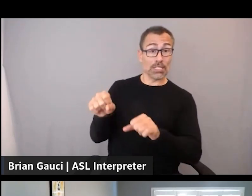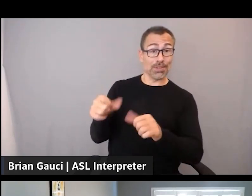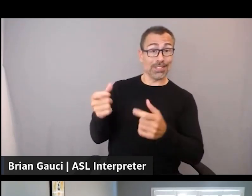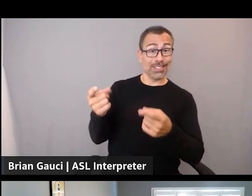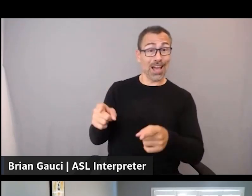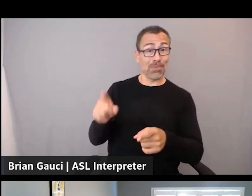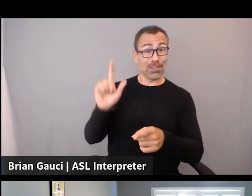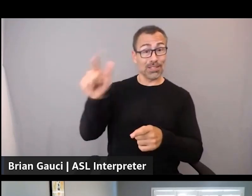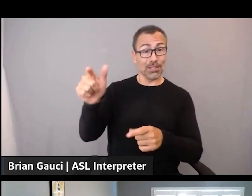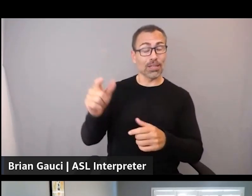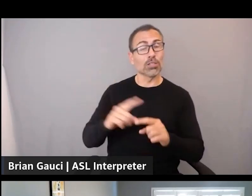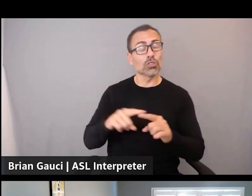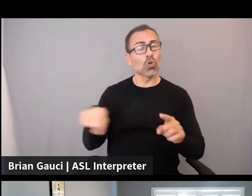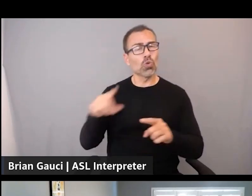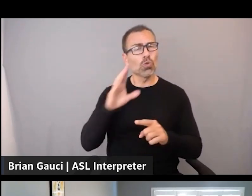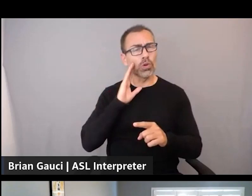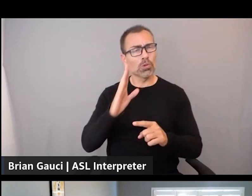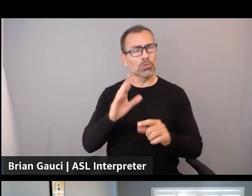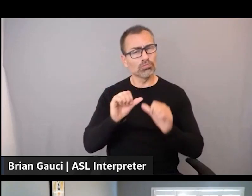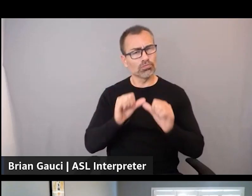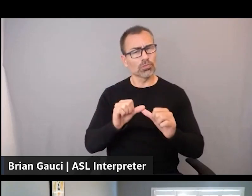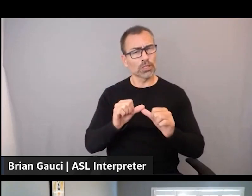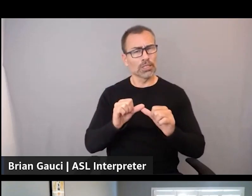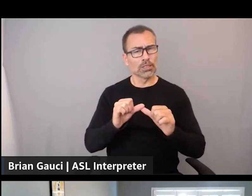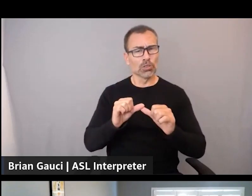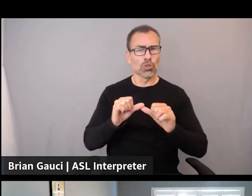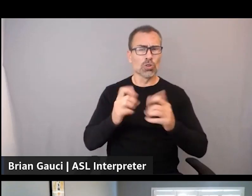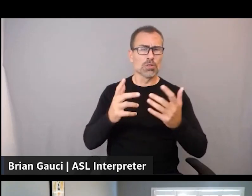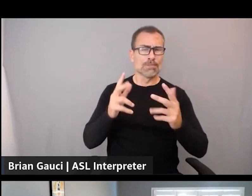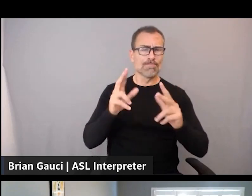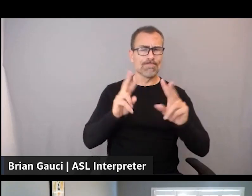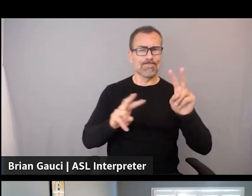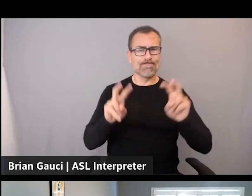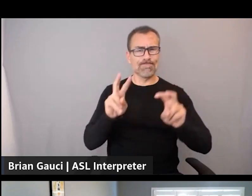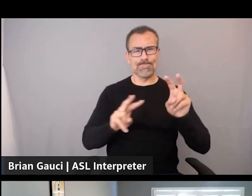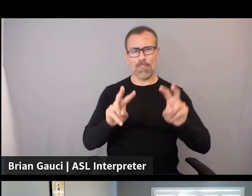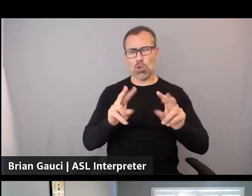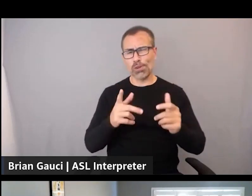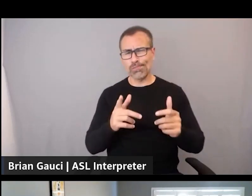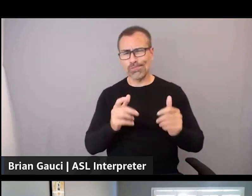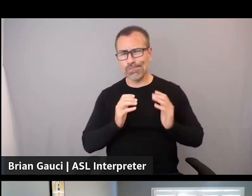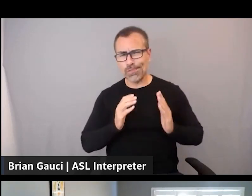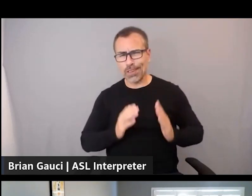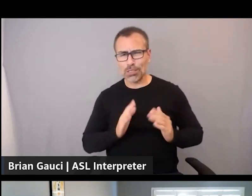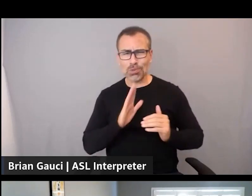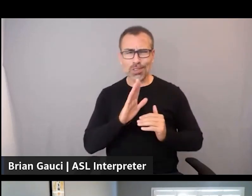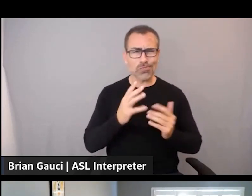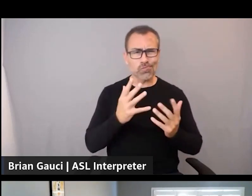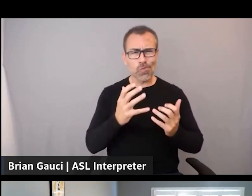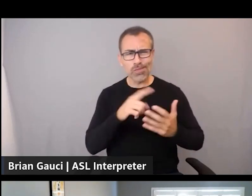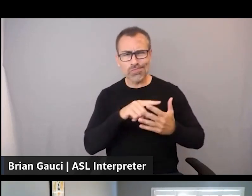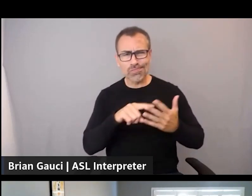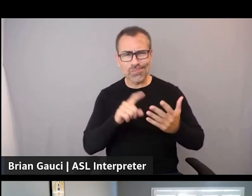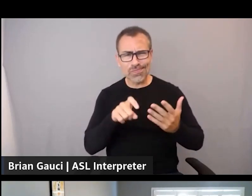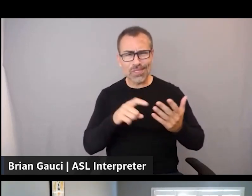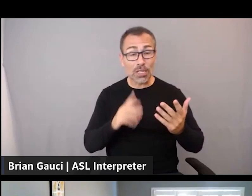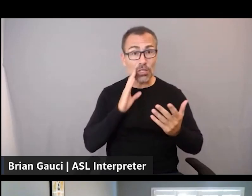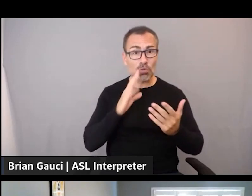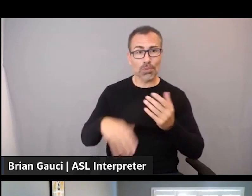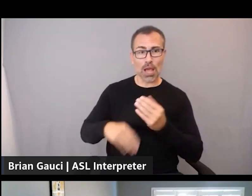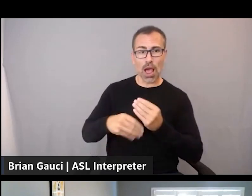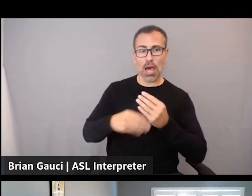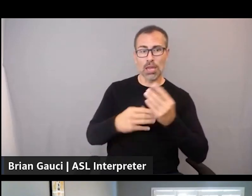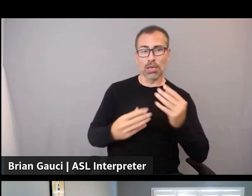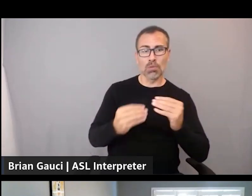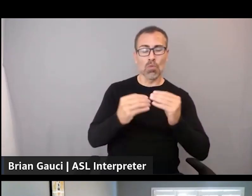So we will continue to evaluate where our customer needs are and keep launching more event